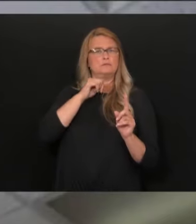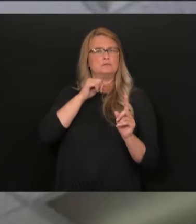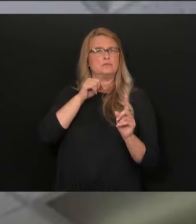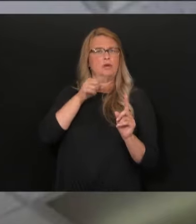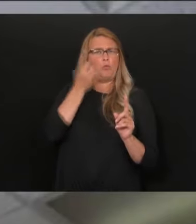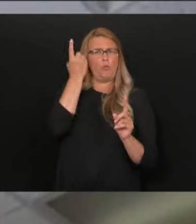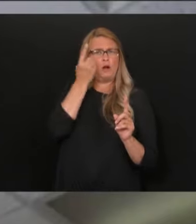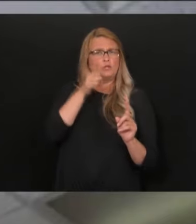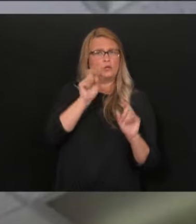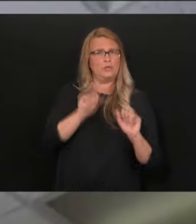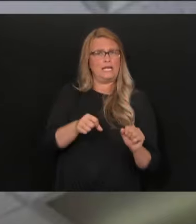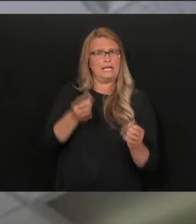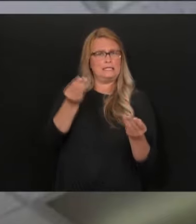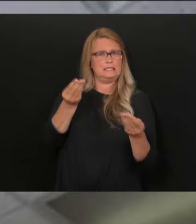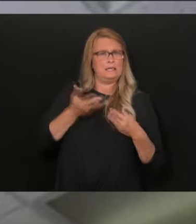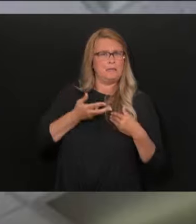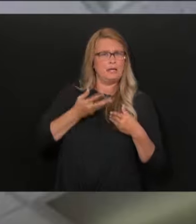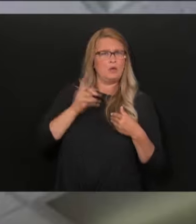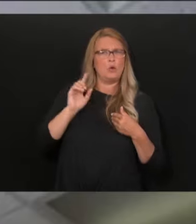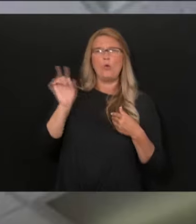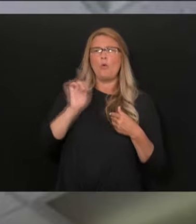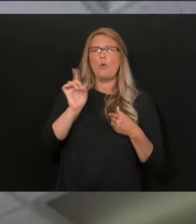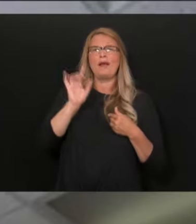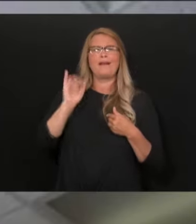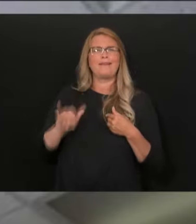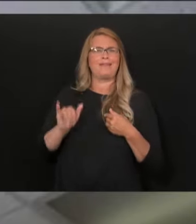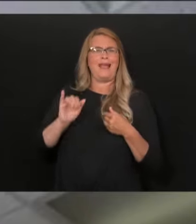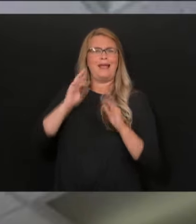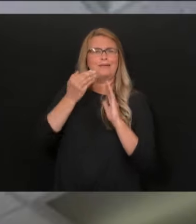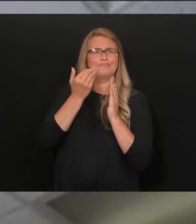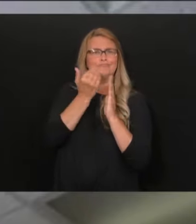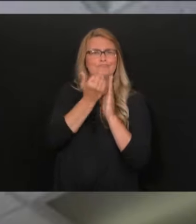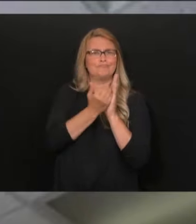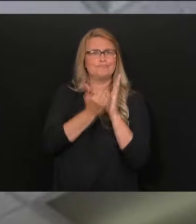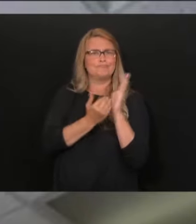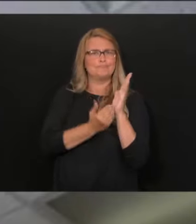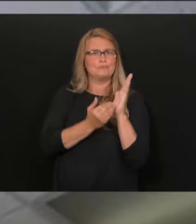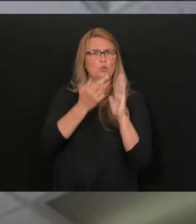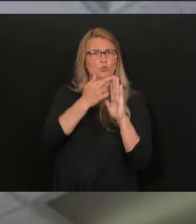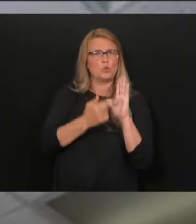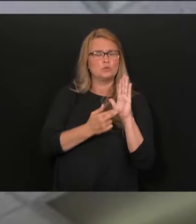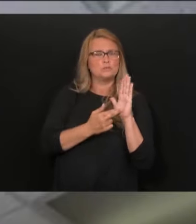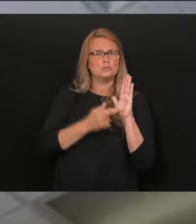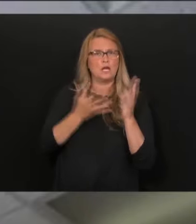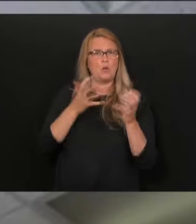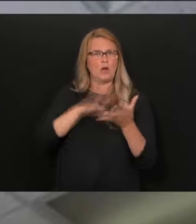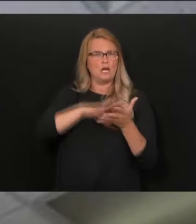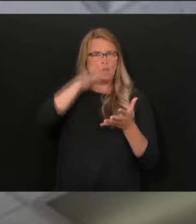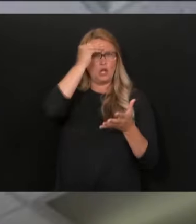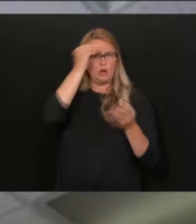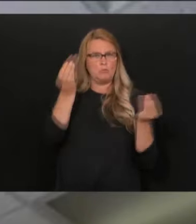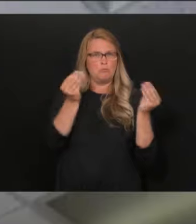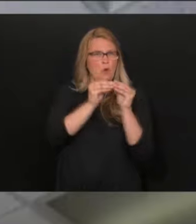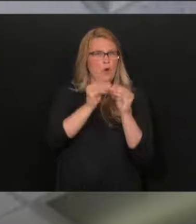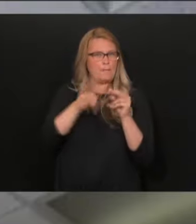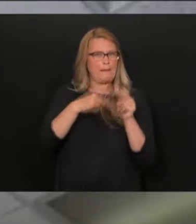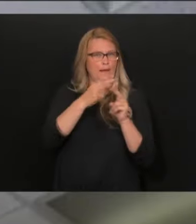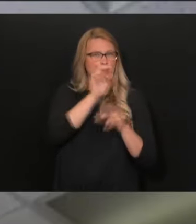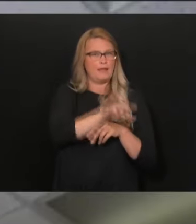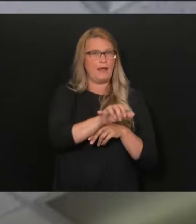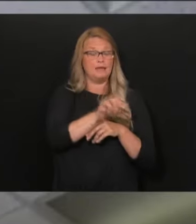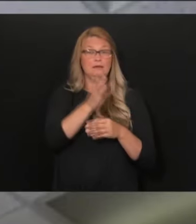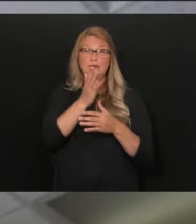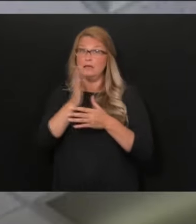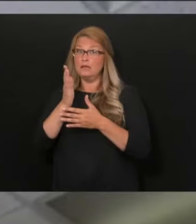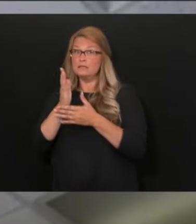in some direction to see where that guidance is, so I can learn more about it. Also, some legislators seem to think that